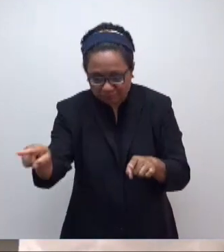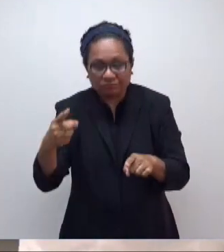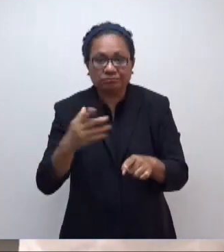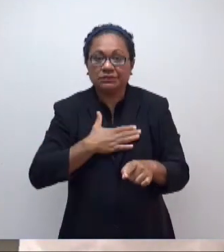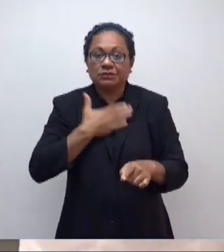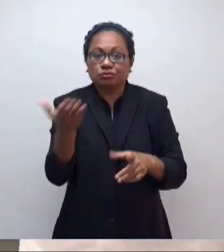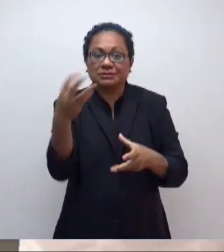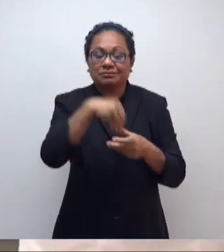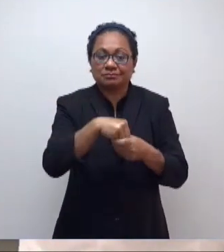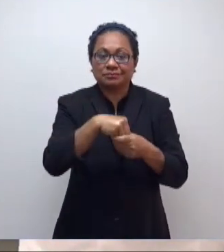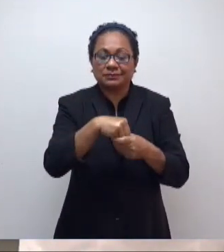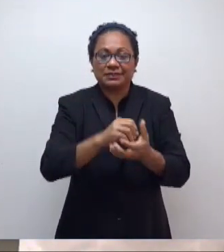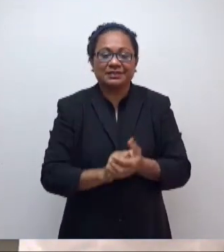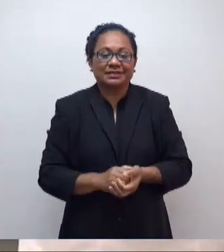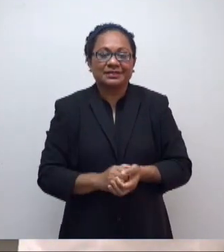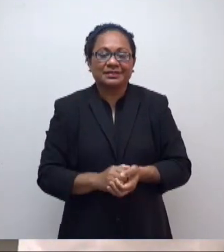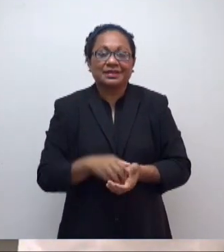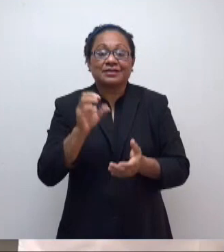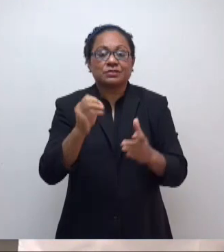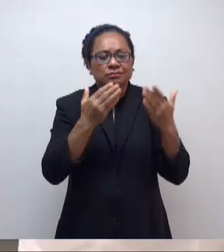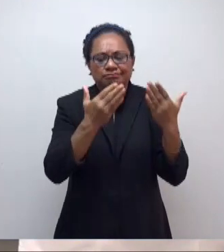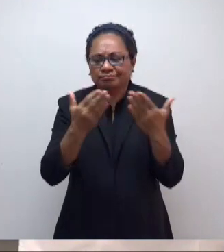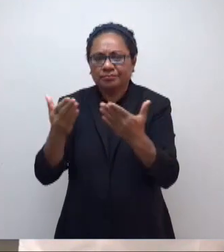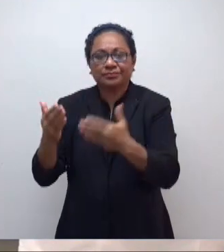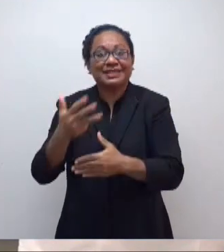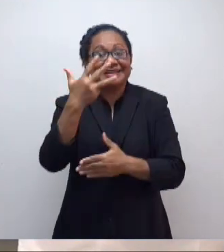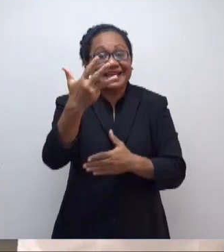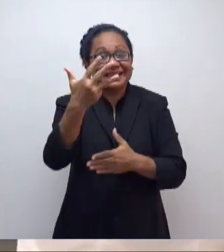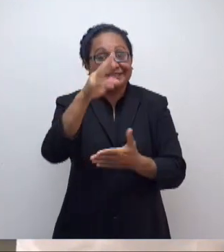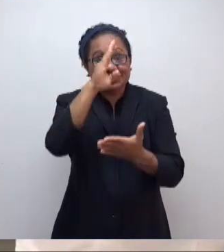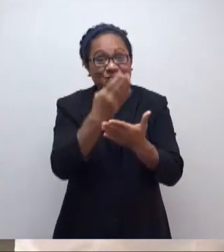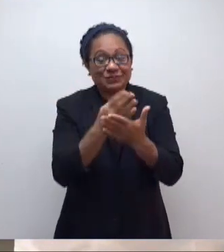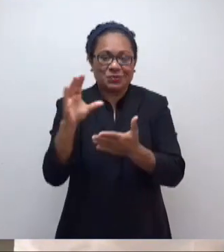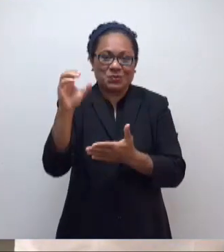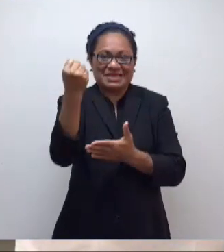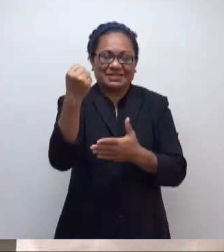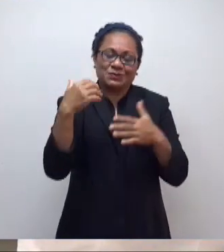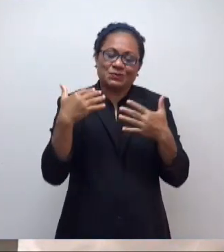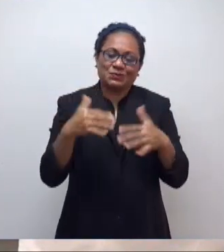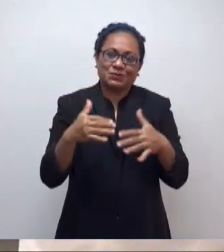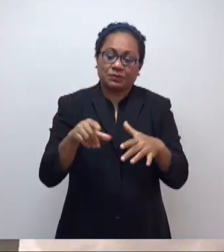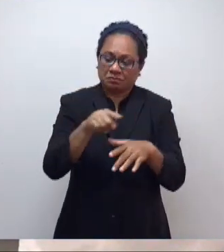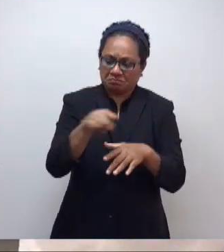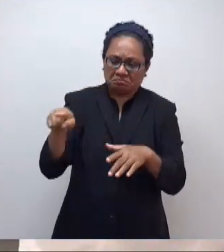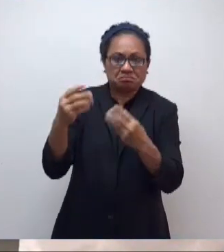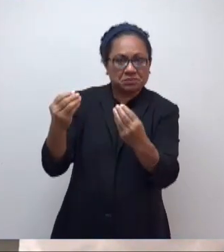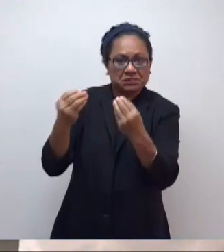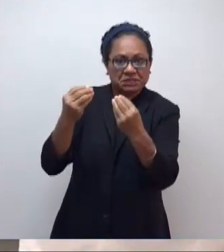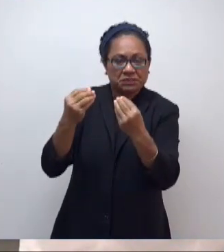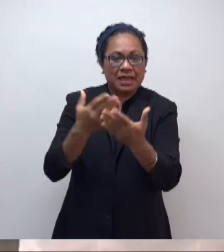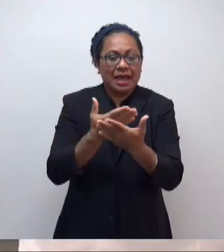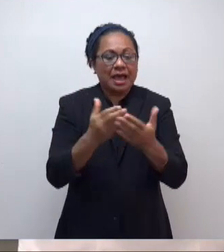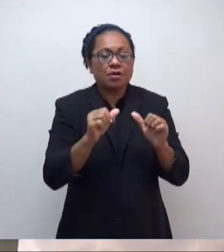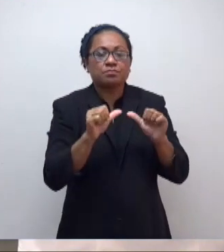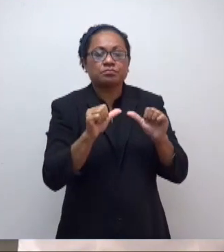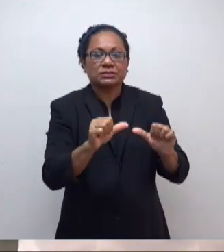ideals. Vinakavagalevu to our 9 student winners for teaching us how the right to social protection